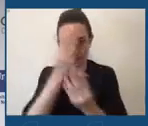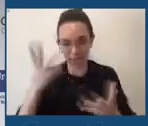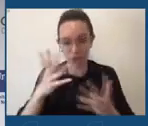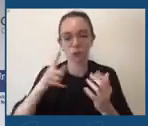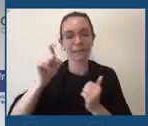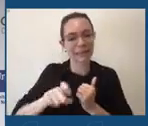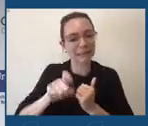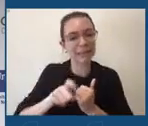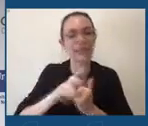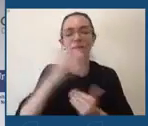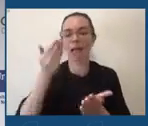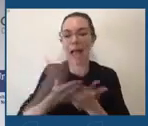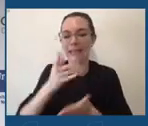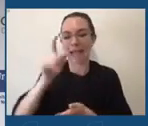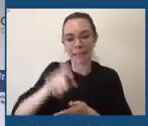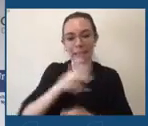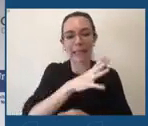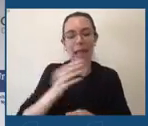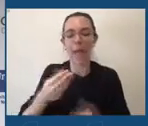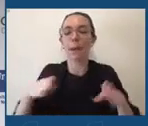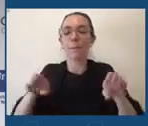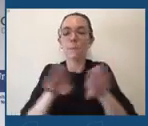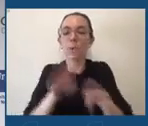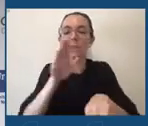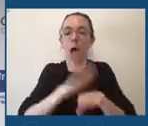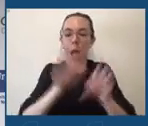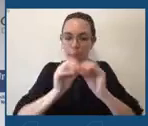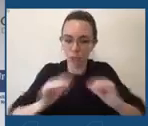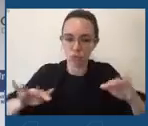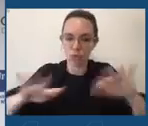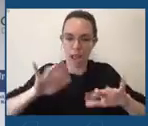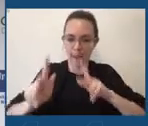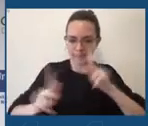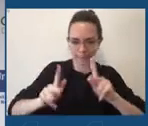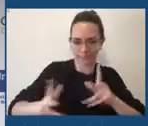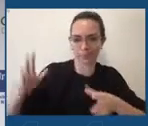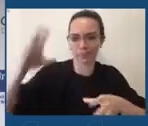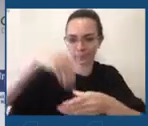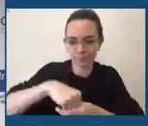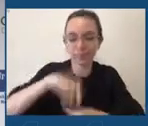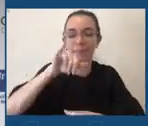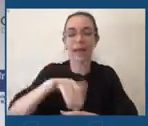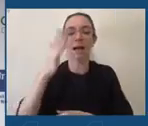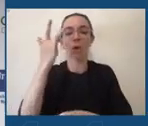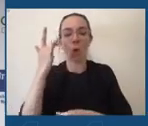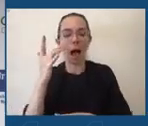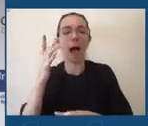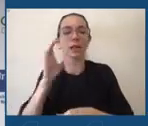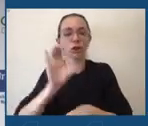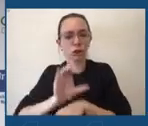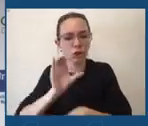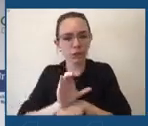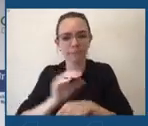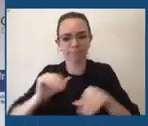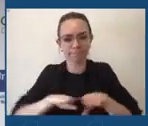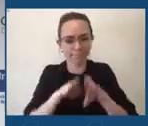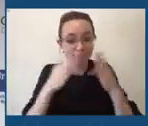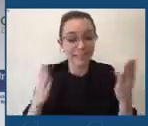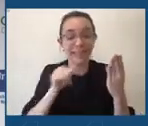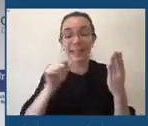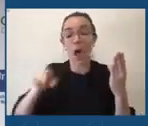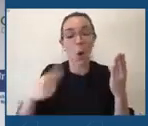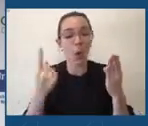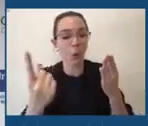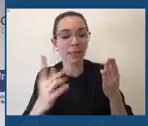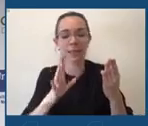need, but also the boots on the ground. And that's why these churches opening up, not just to talk about the Word of God on a Sunday, but